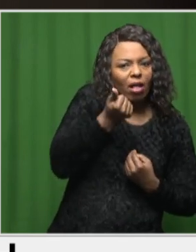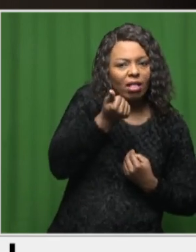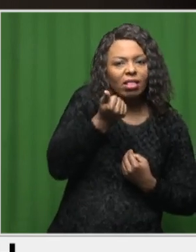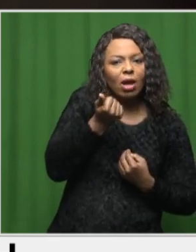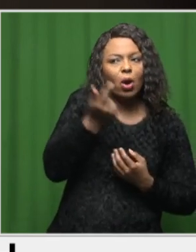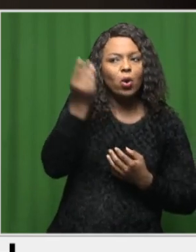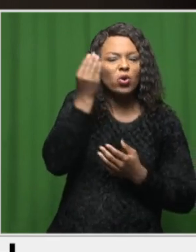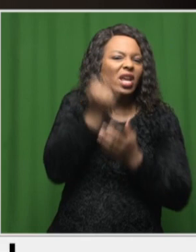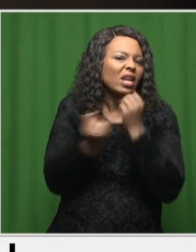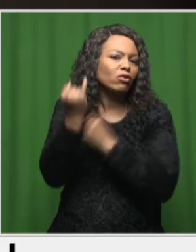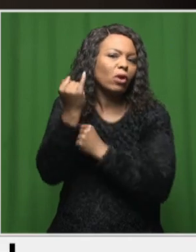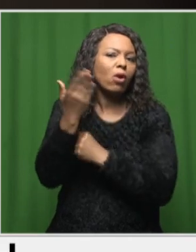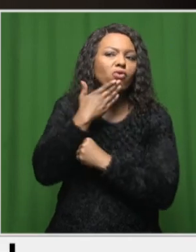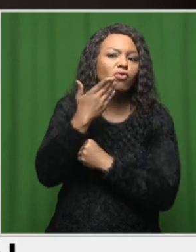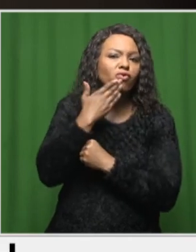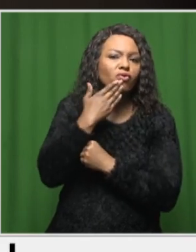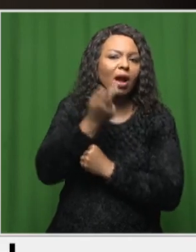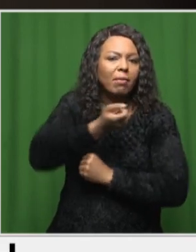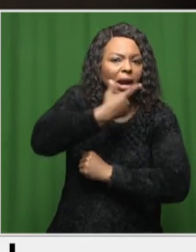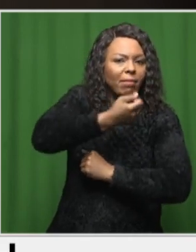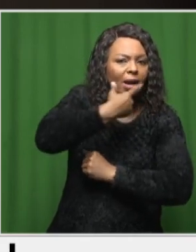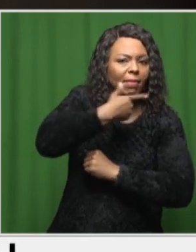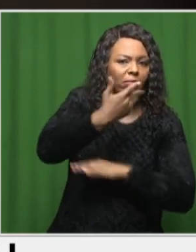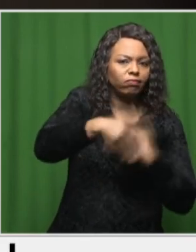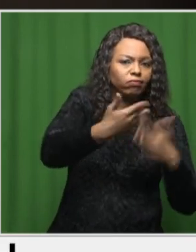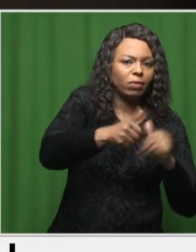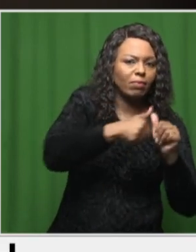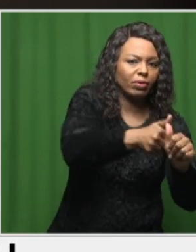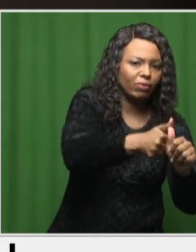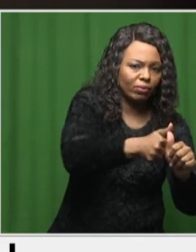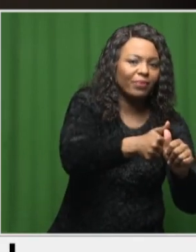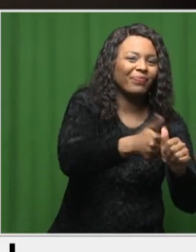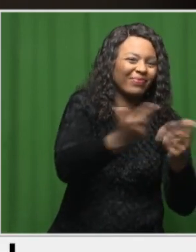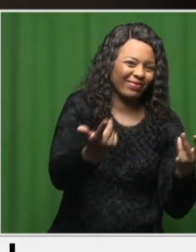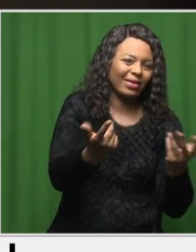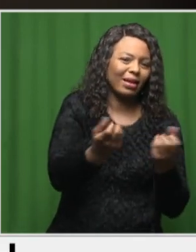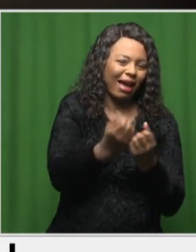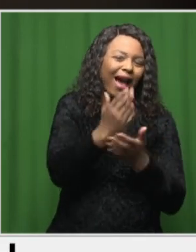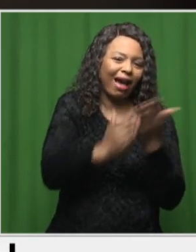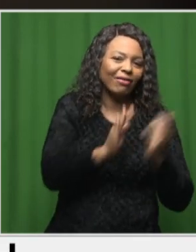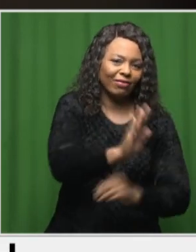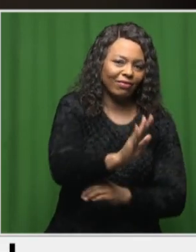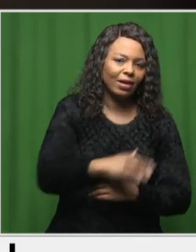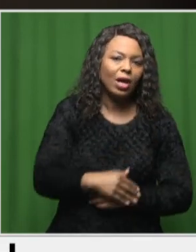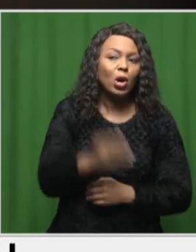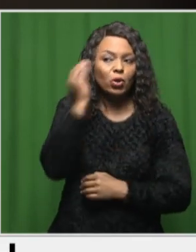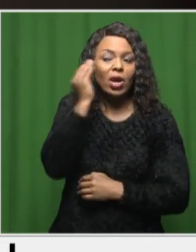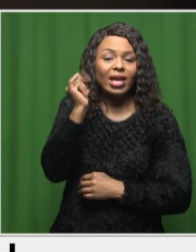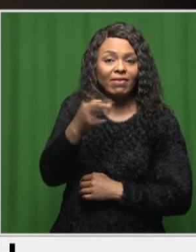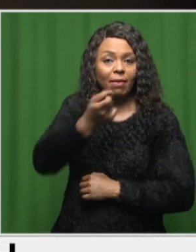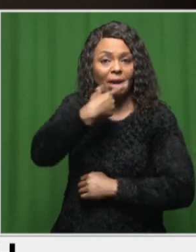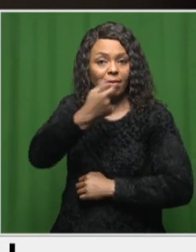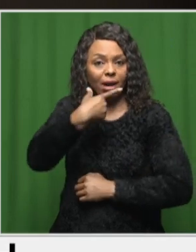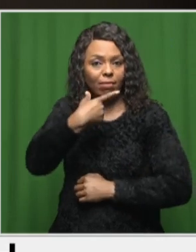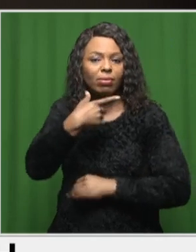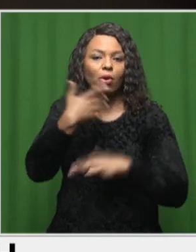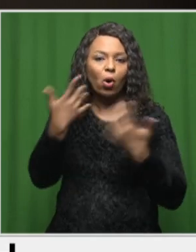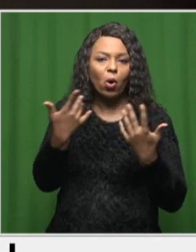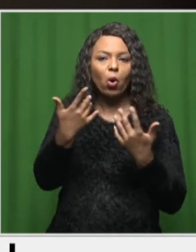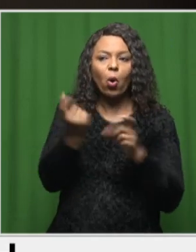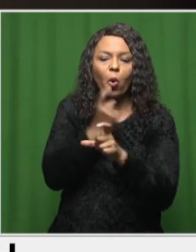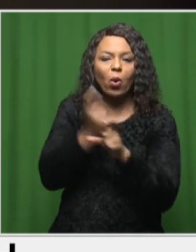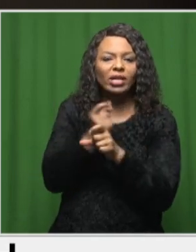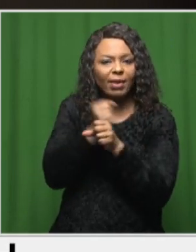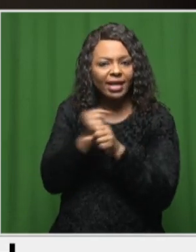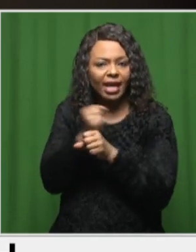those individuals who take their medication as prescribed. Now, we all know that, when you're on medication or drug therapy, you